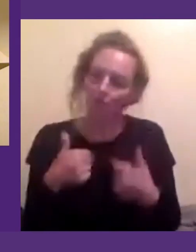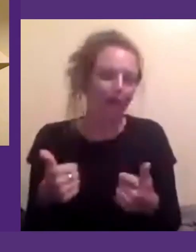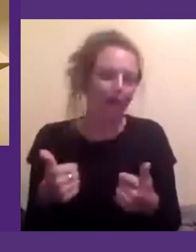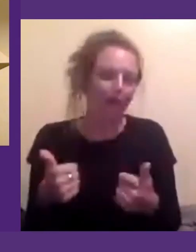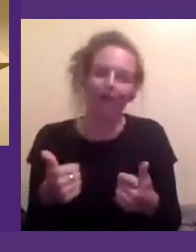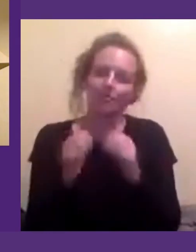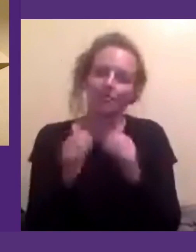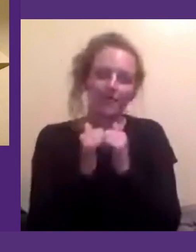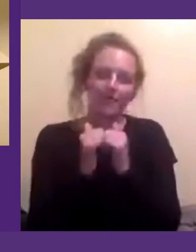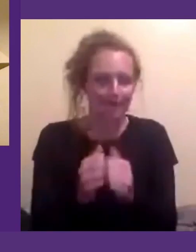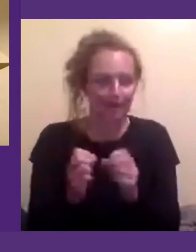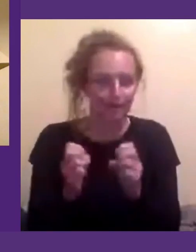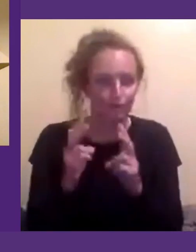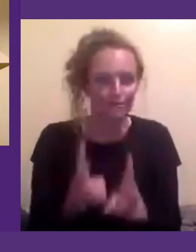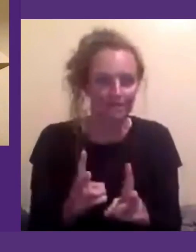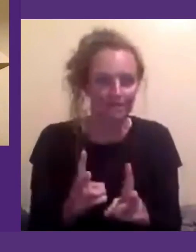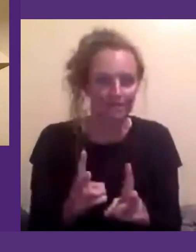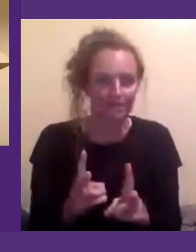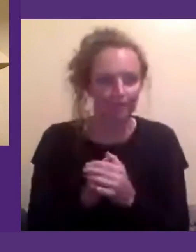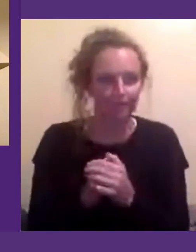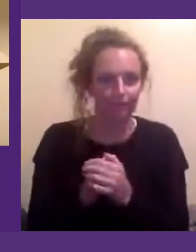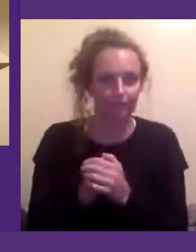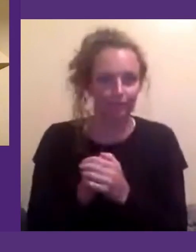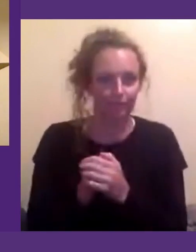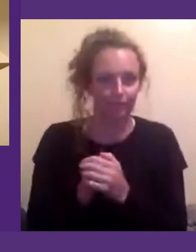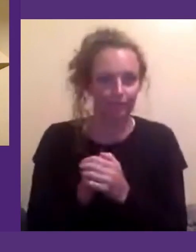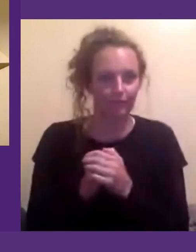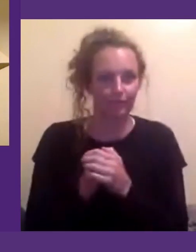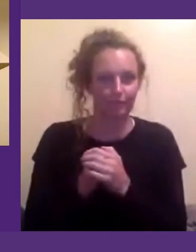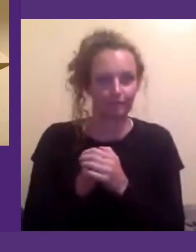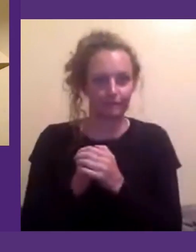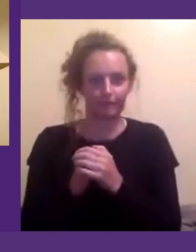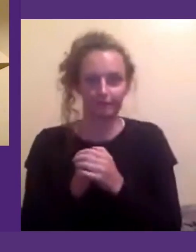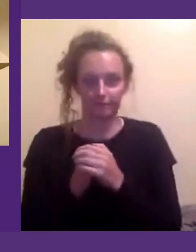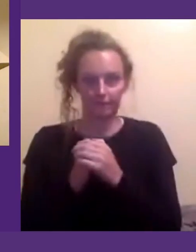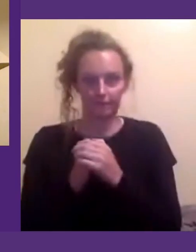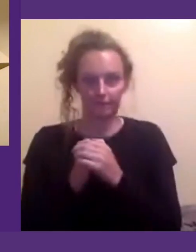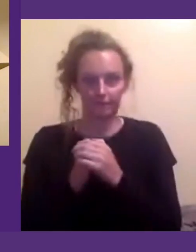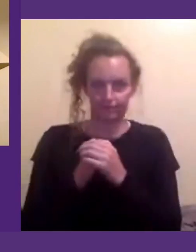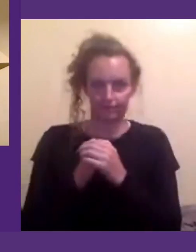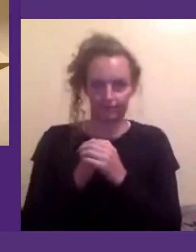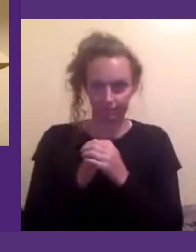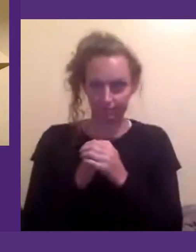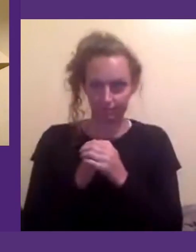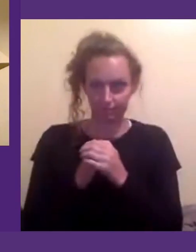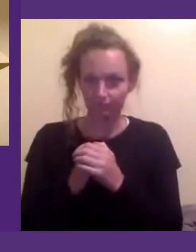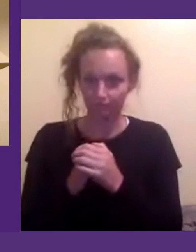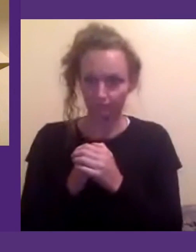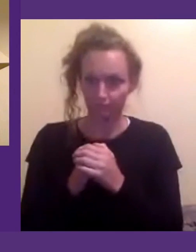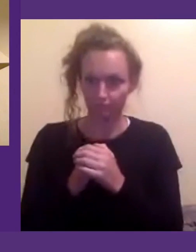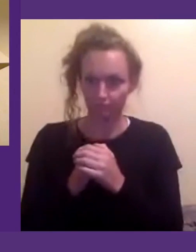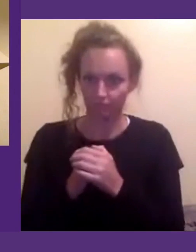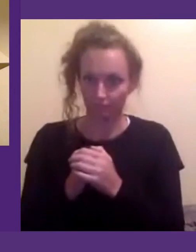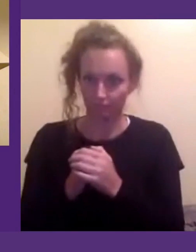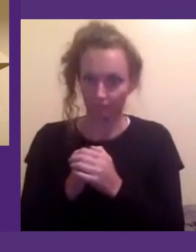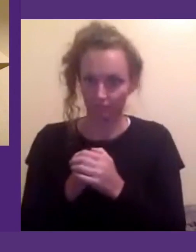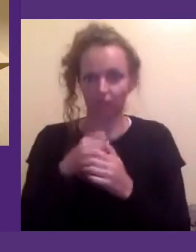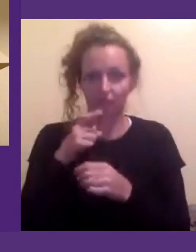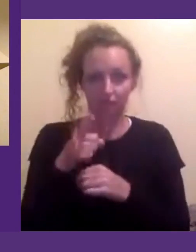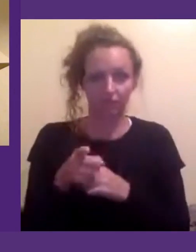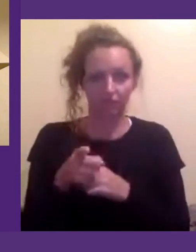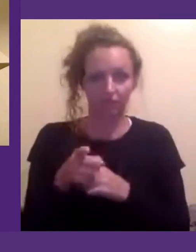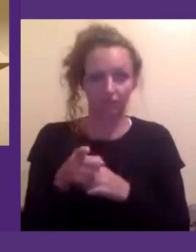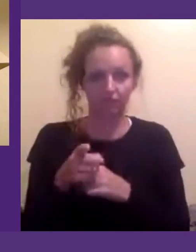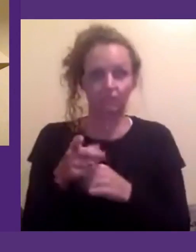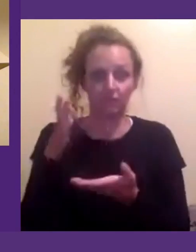within ourselves and others. And I really would love to see fairy tales that promote a